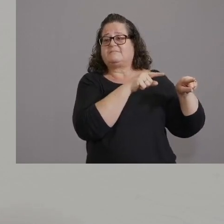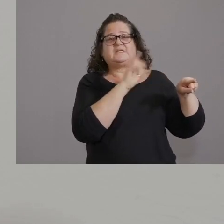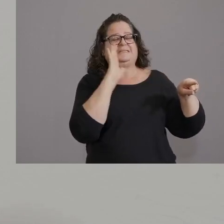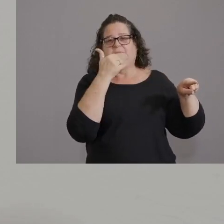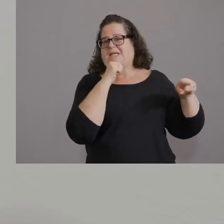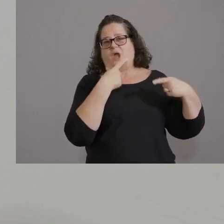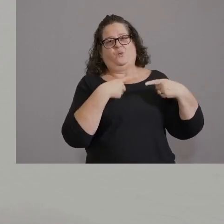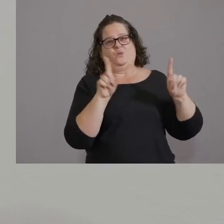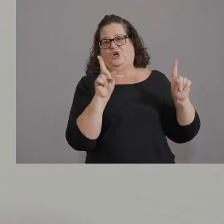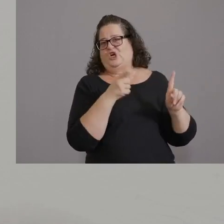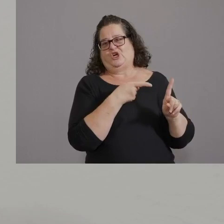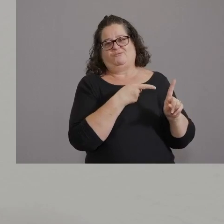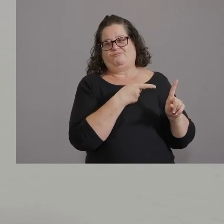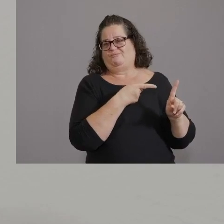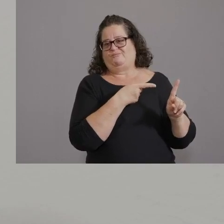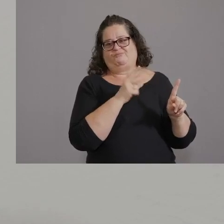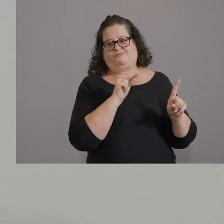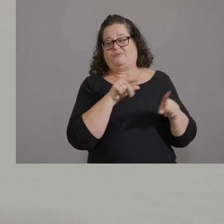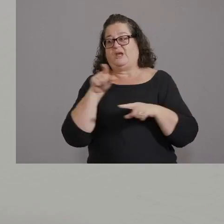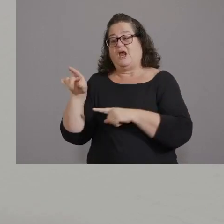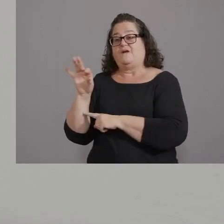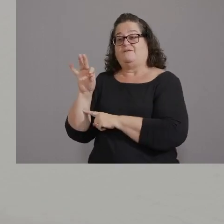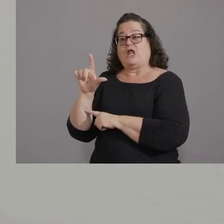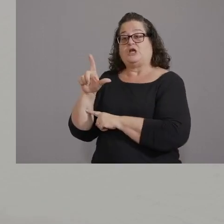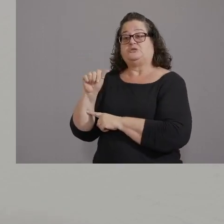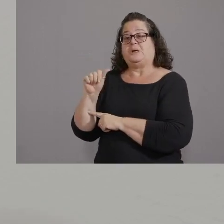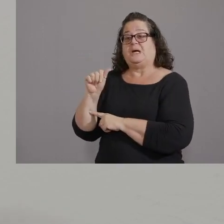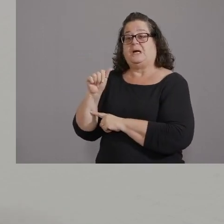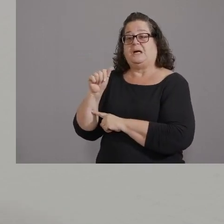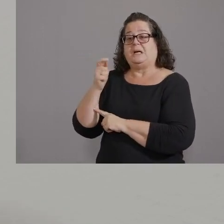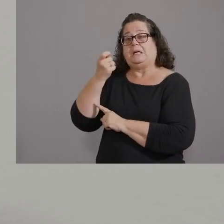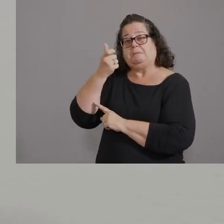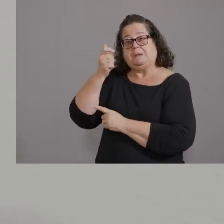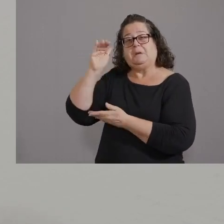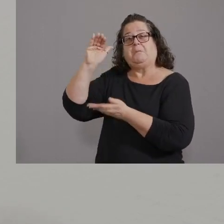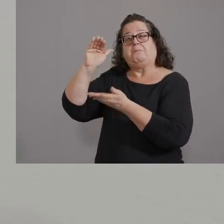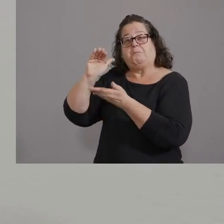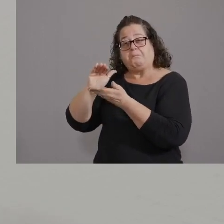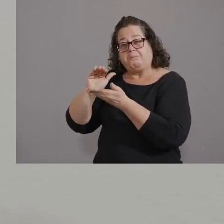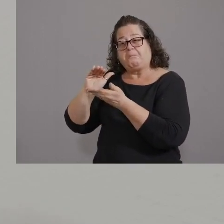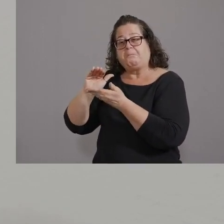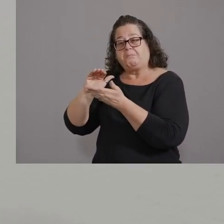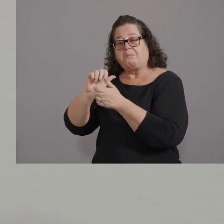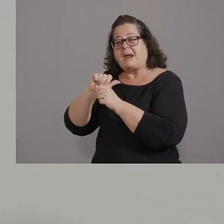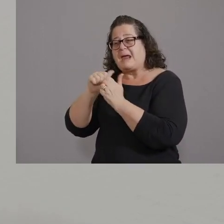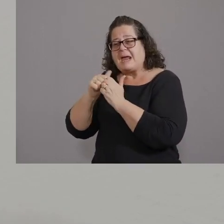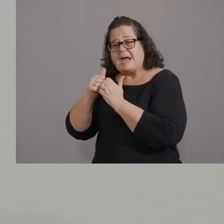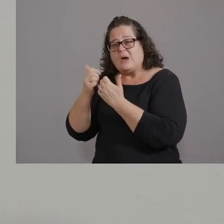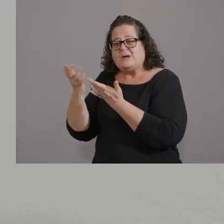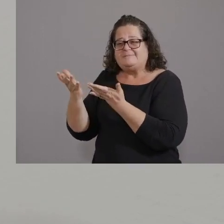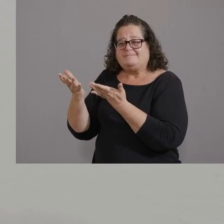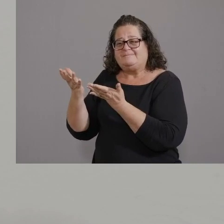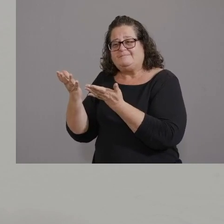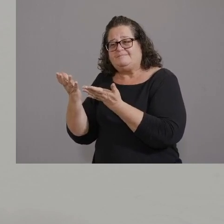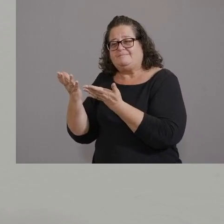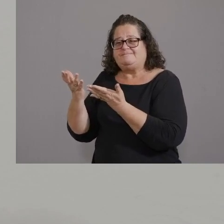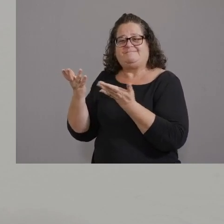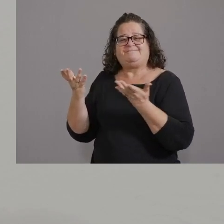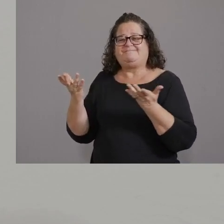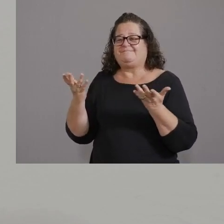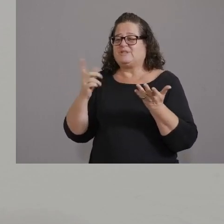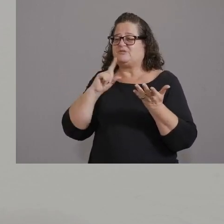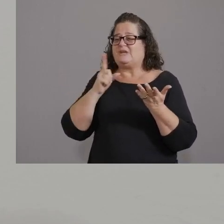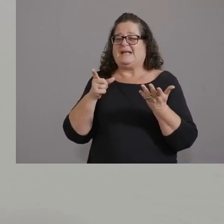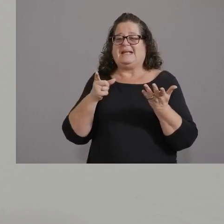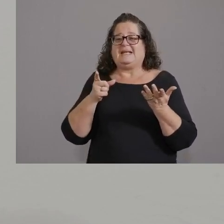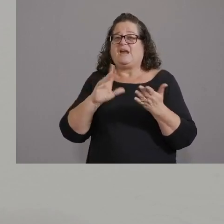Florida doesn't have a lot of mitigation strategies in place. And so, all of the states are